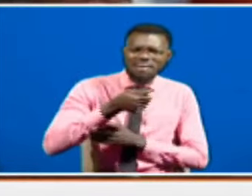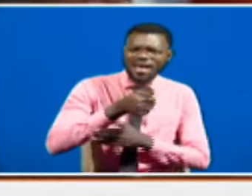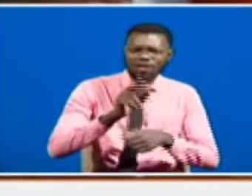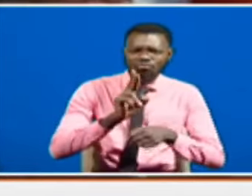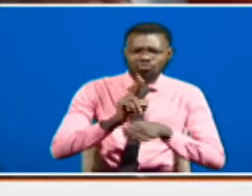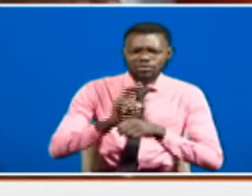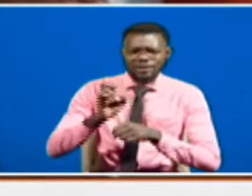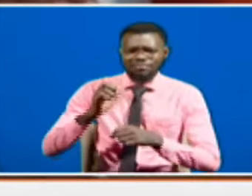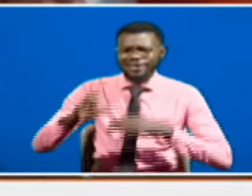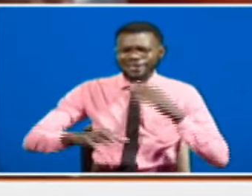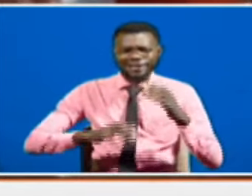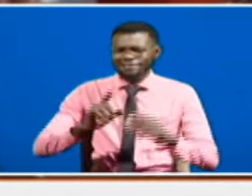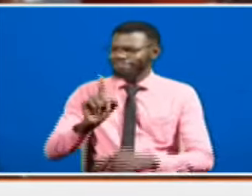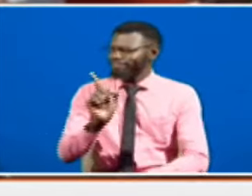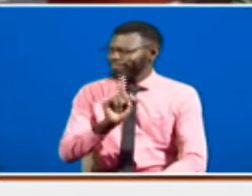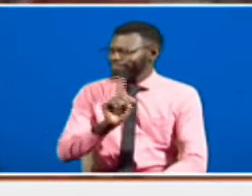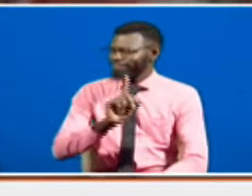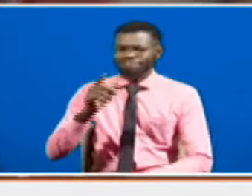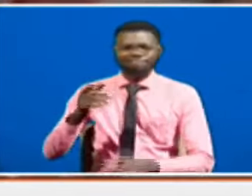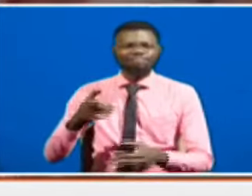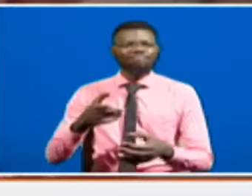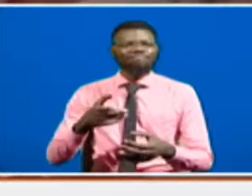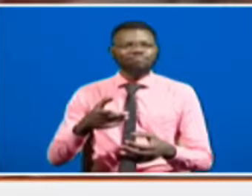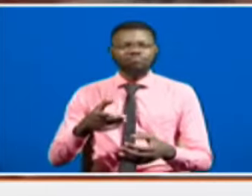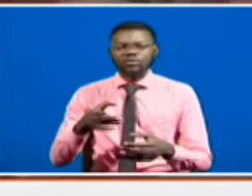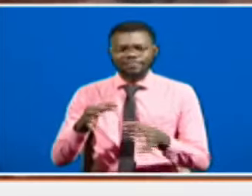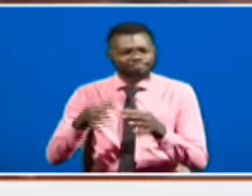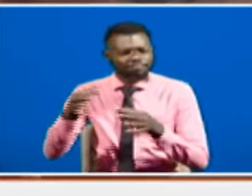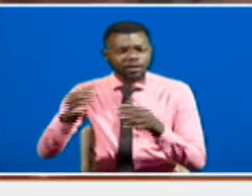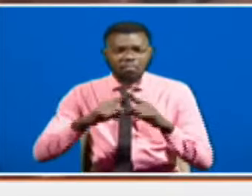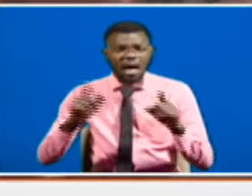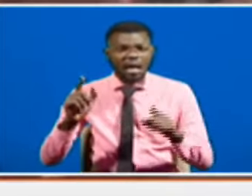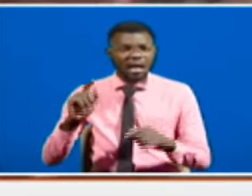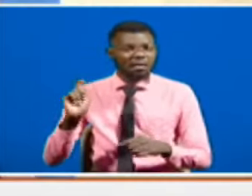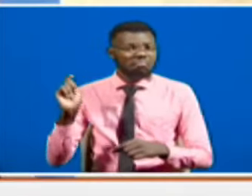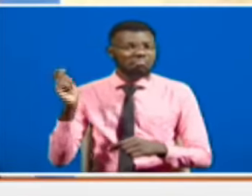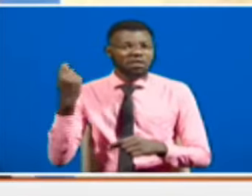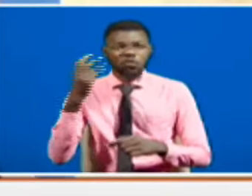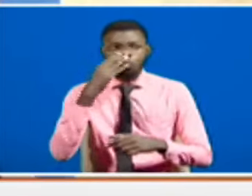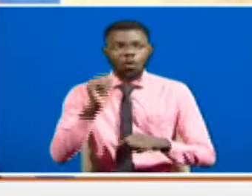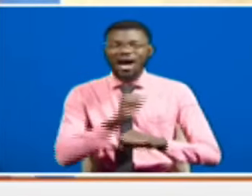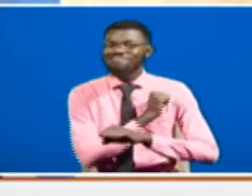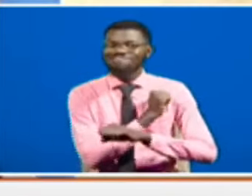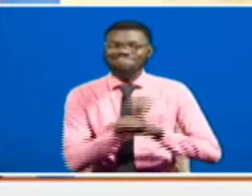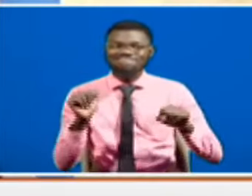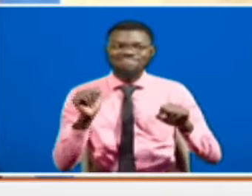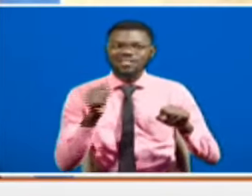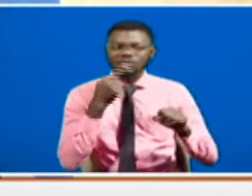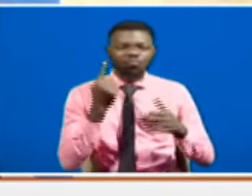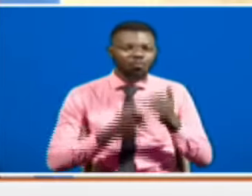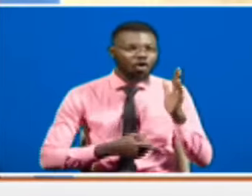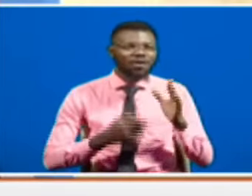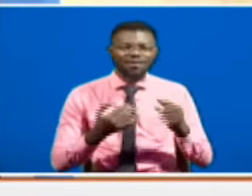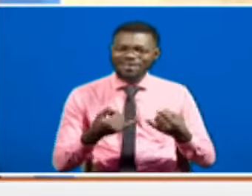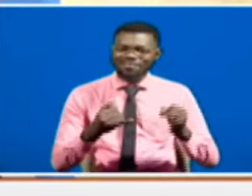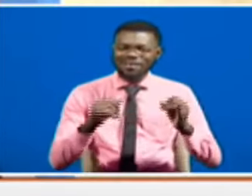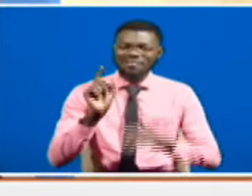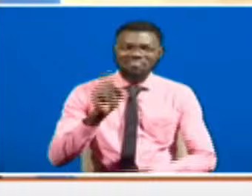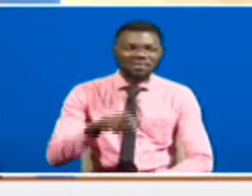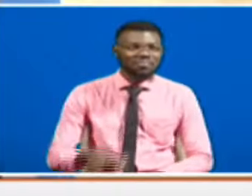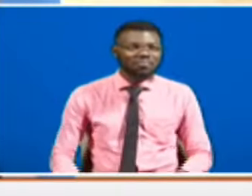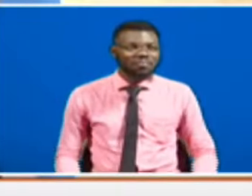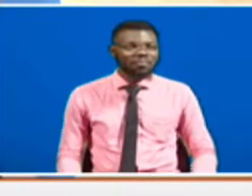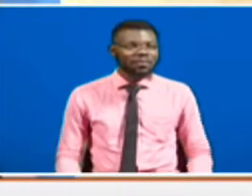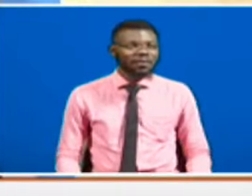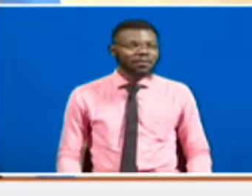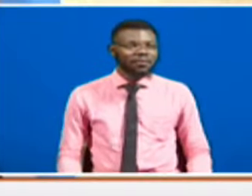eCitizen platform, the president has stuck to his guns that he's not budging. And that is why I don't mind, you know. People call